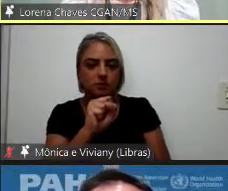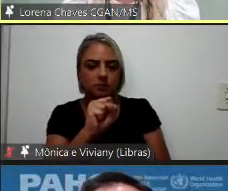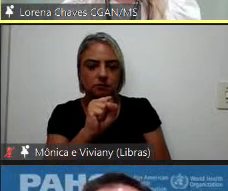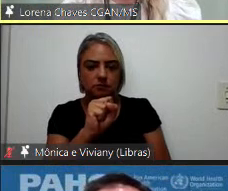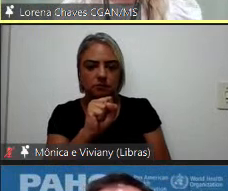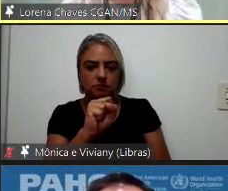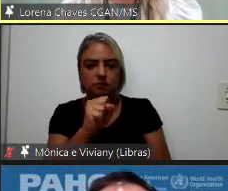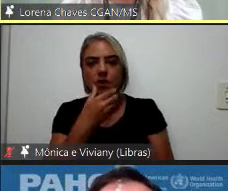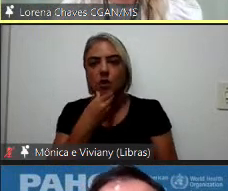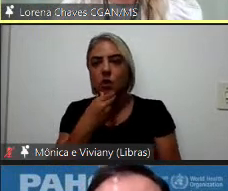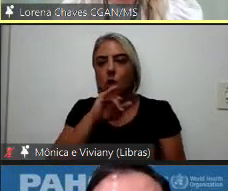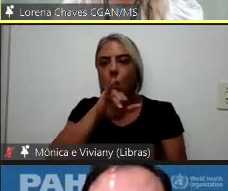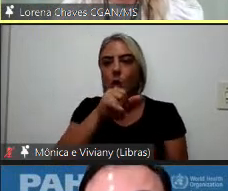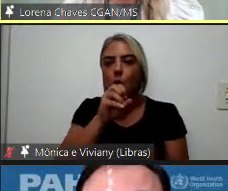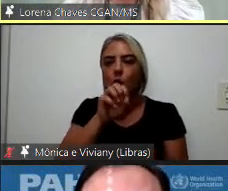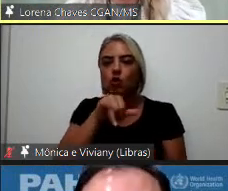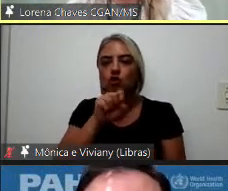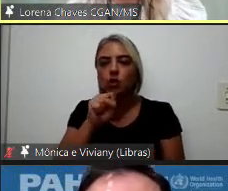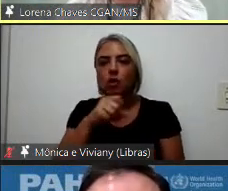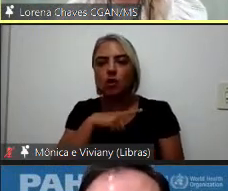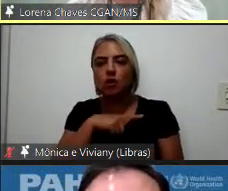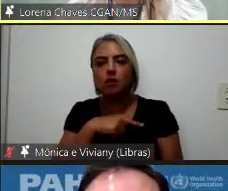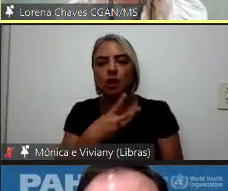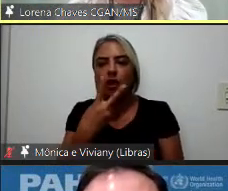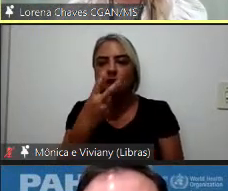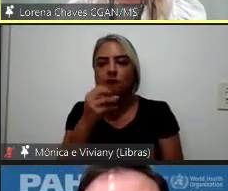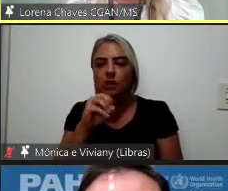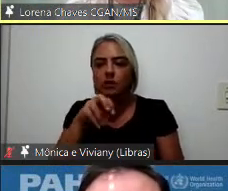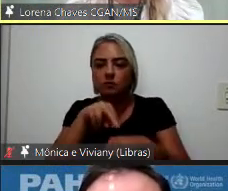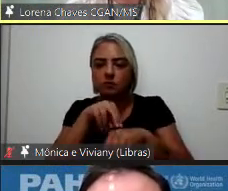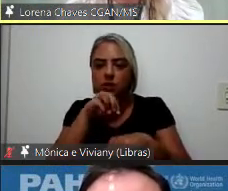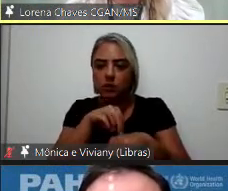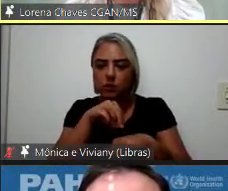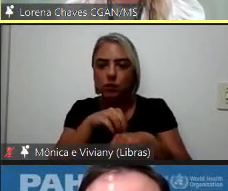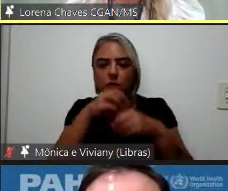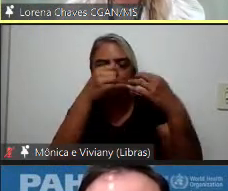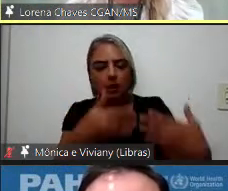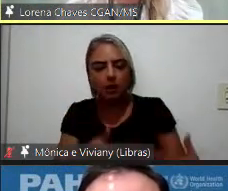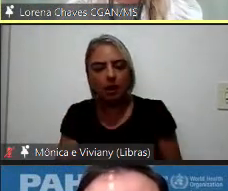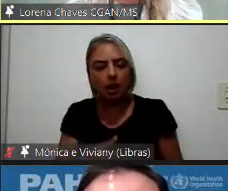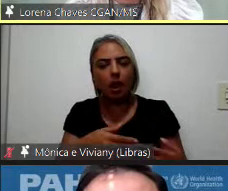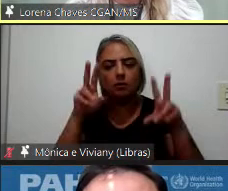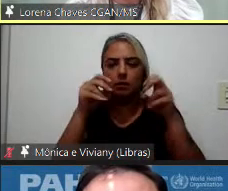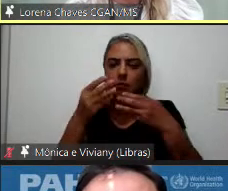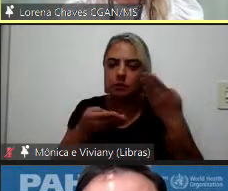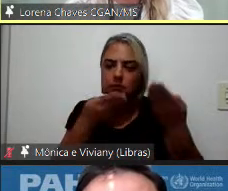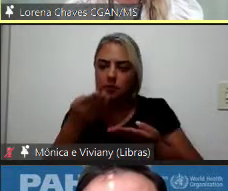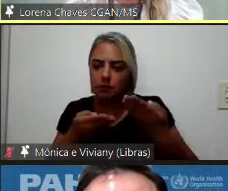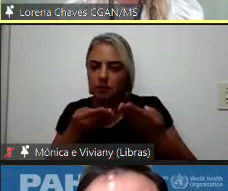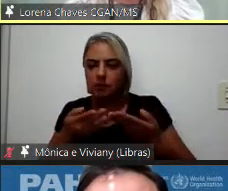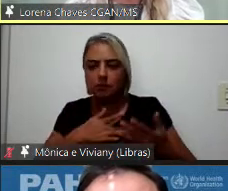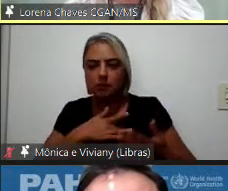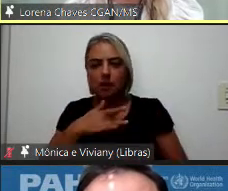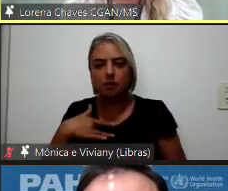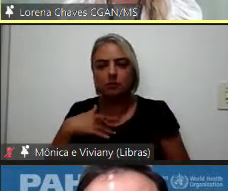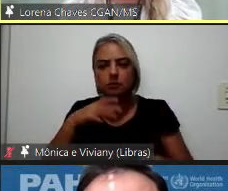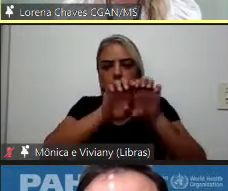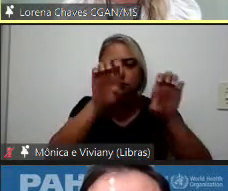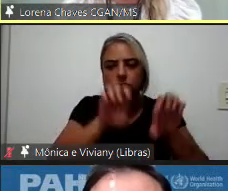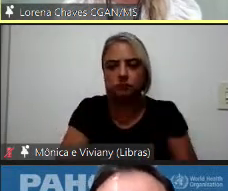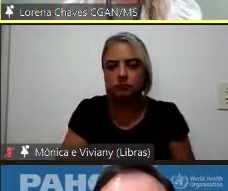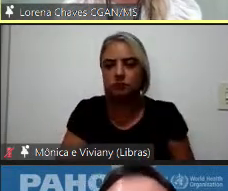PAHO. Jonas, you're going to have 20 minutes to present about the theme of health